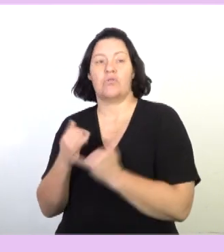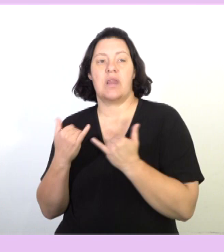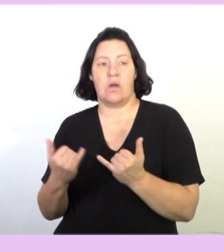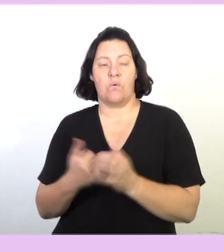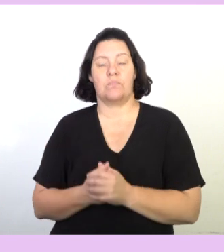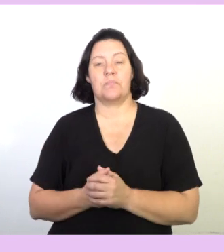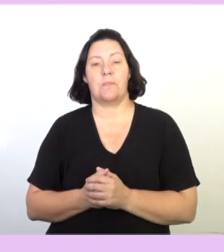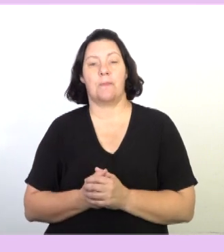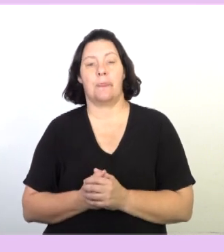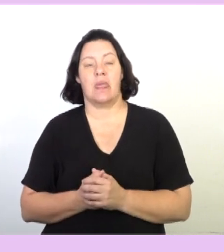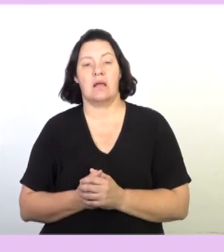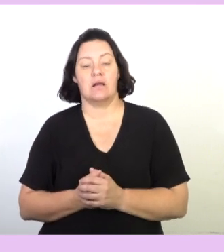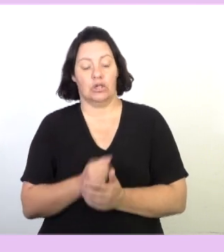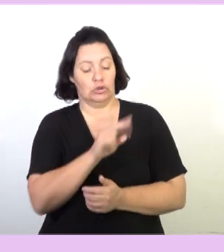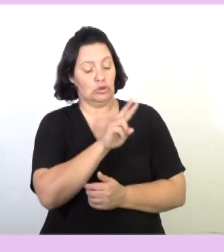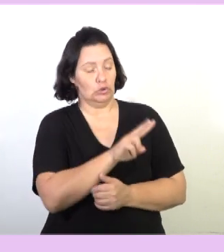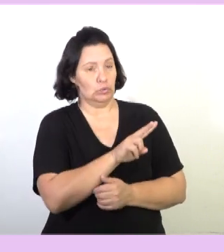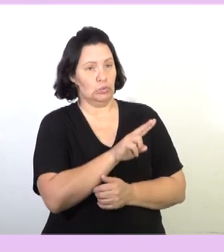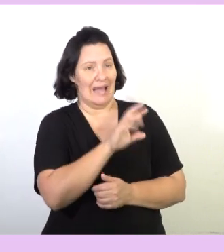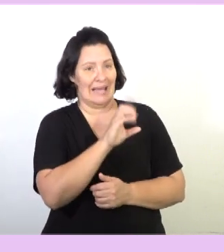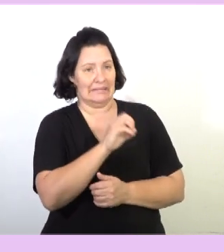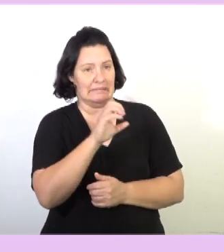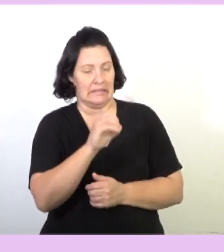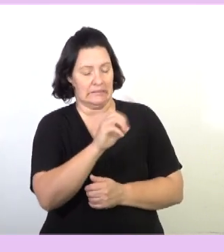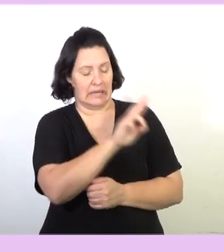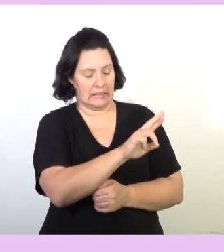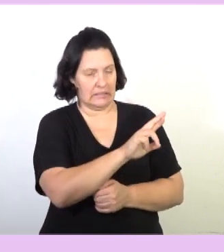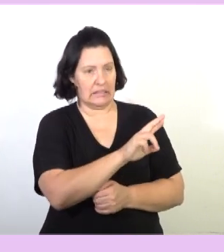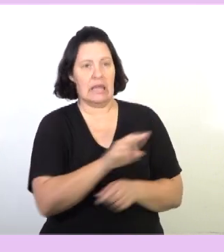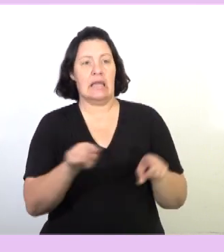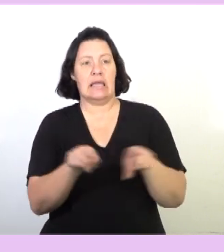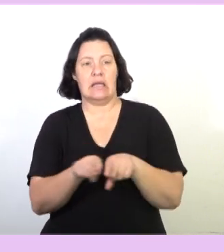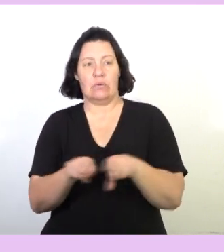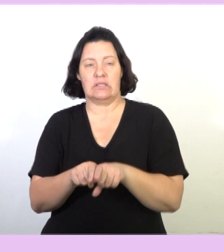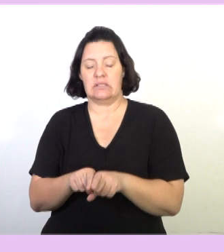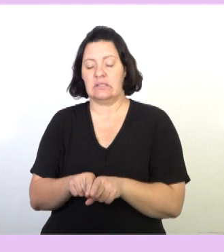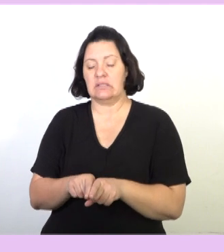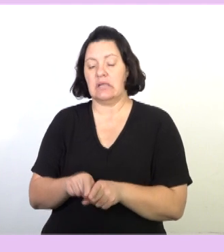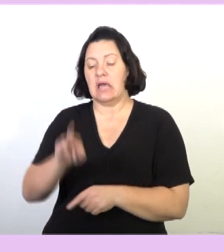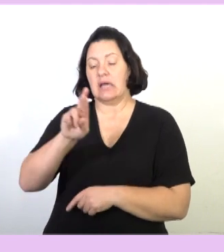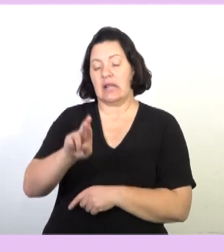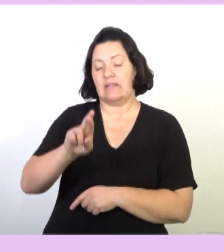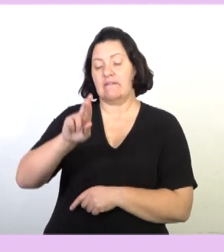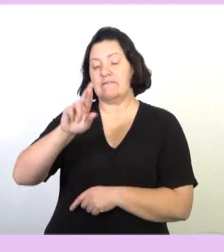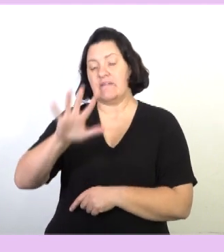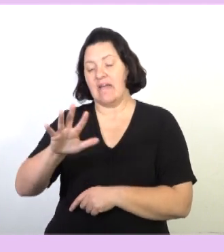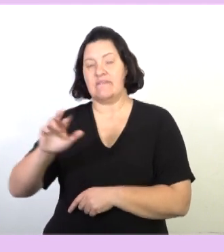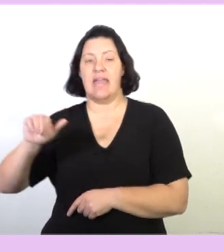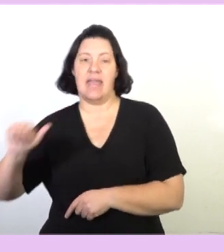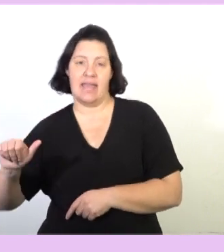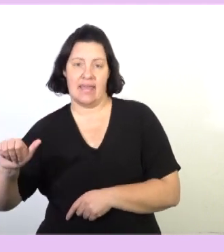can say 200 rands is equals to 5 rand